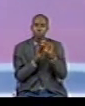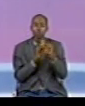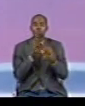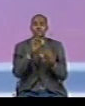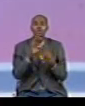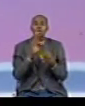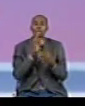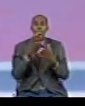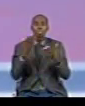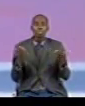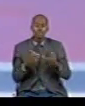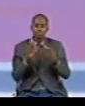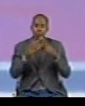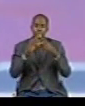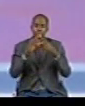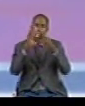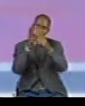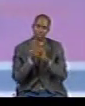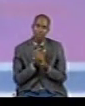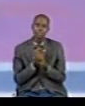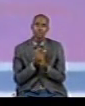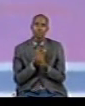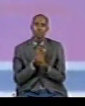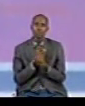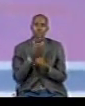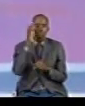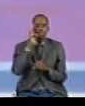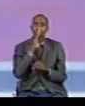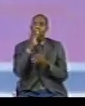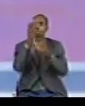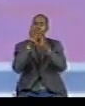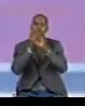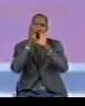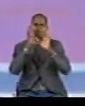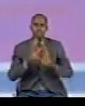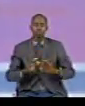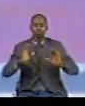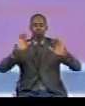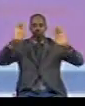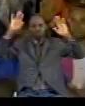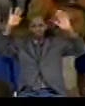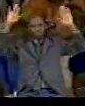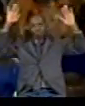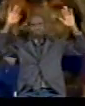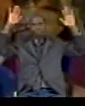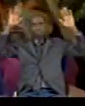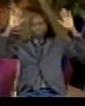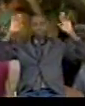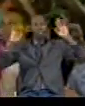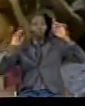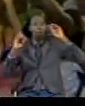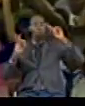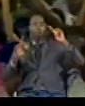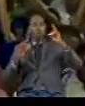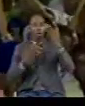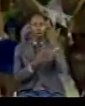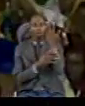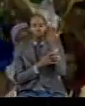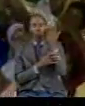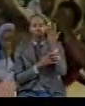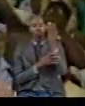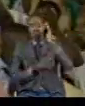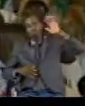be a possessor. Where are you? Raise up that hand. Lay the other hand where you have the